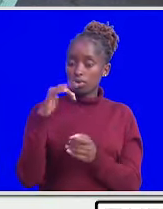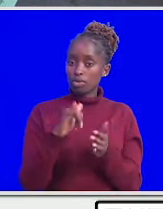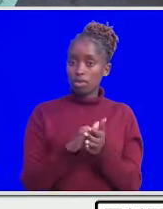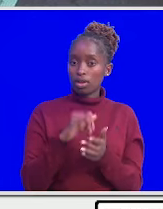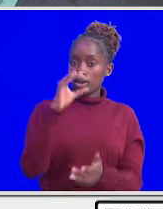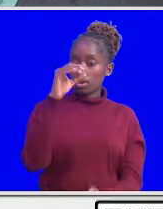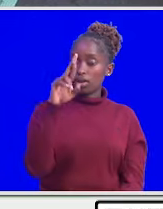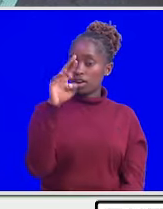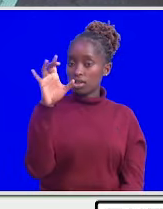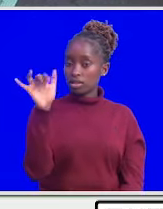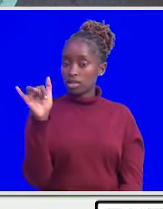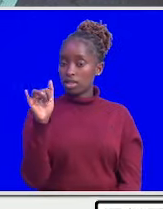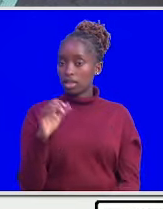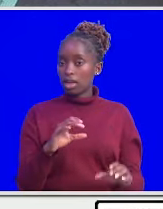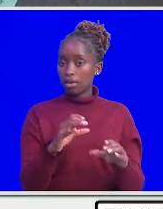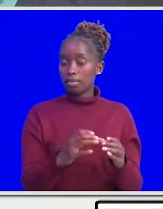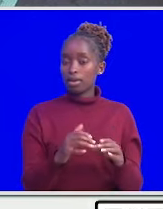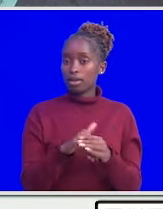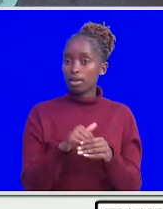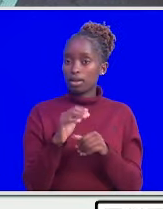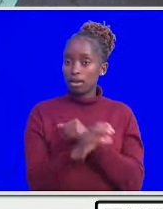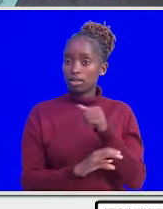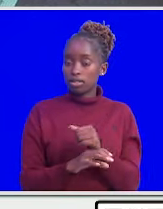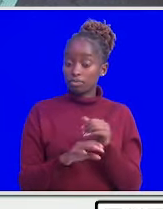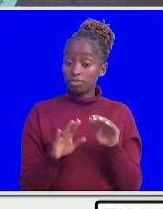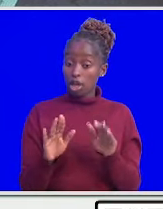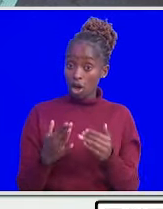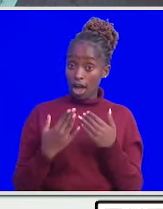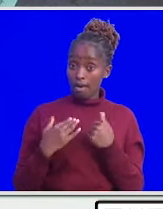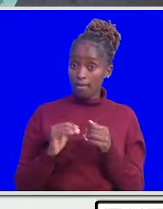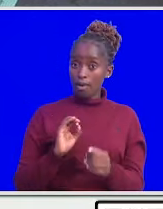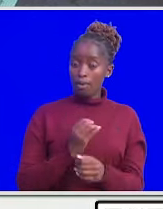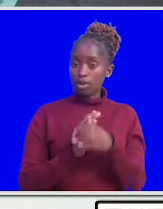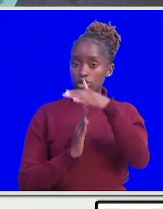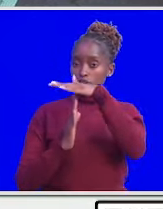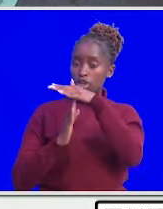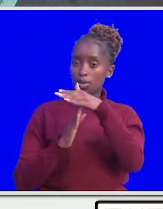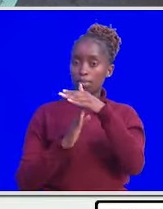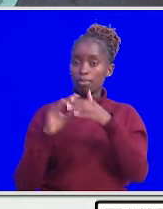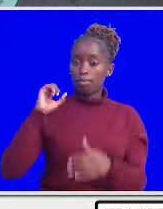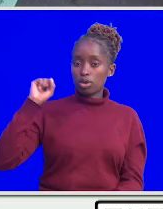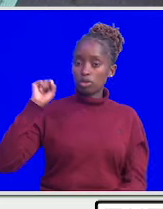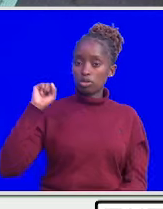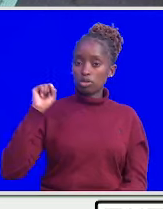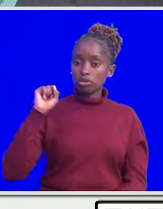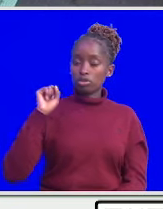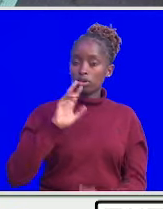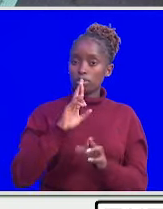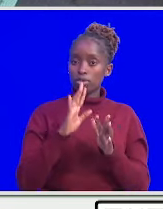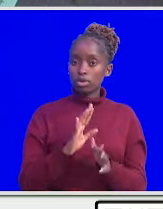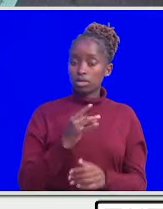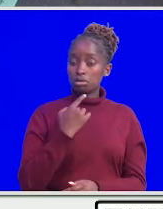currency printing company in the country. And as our senior political reporter Elizabeth Mutuku tells us, Thuge